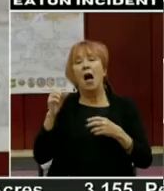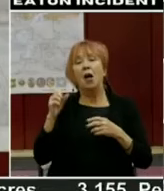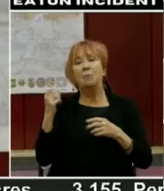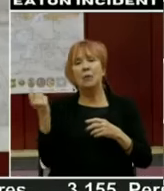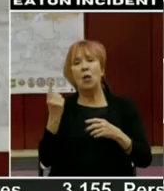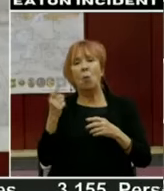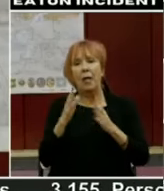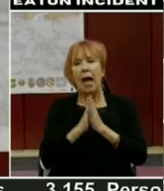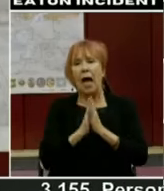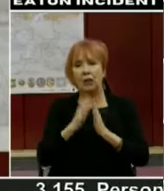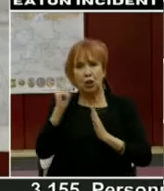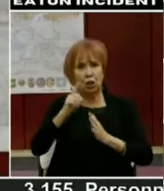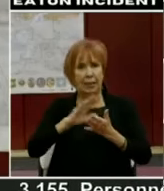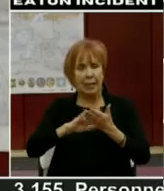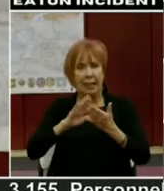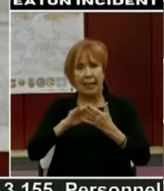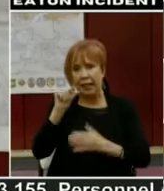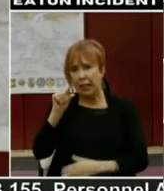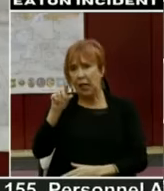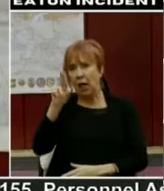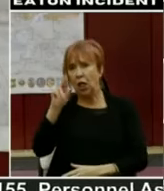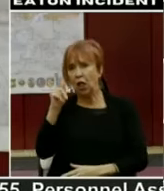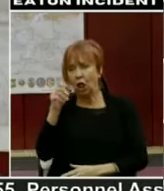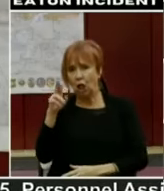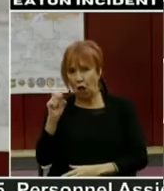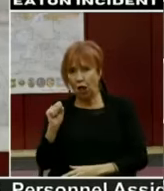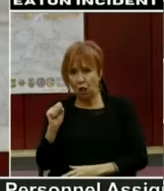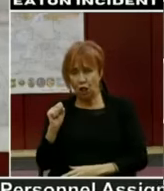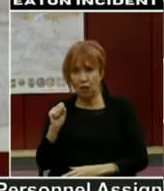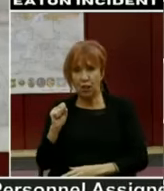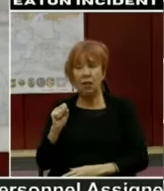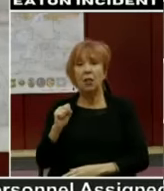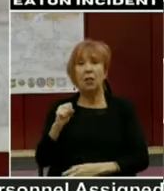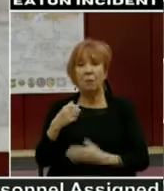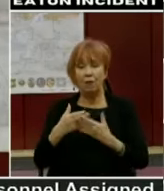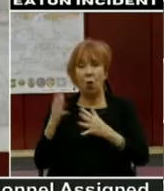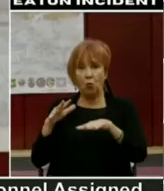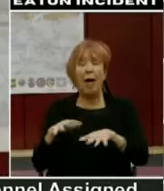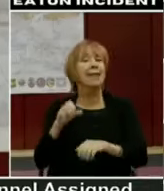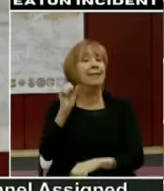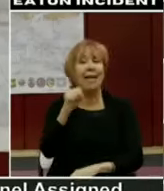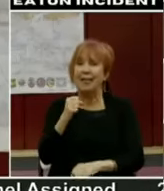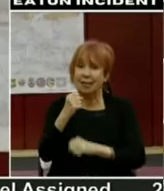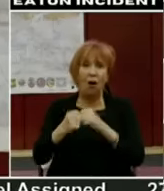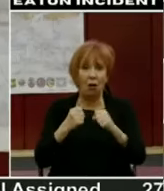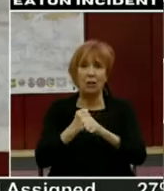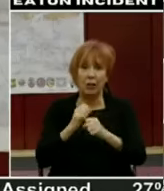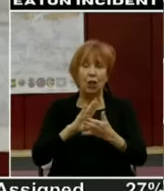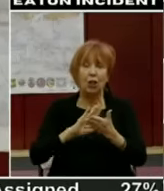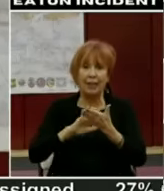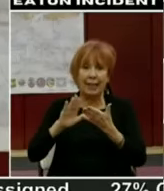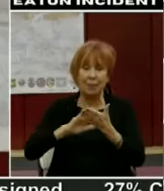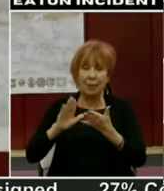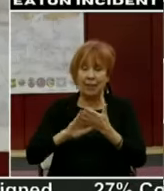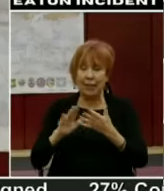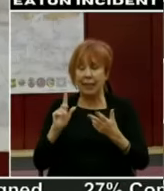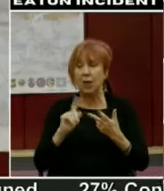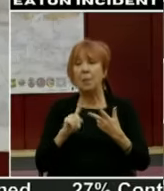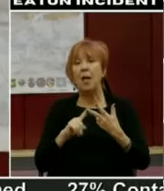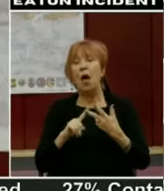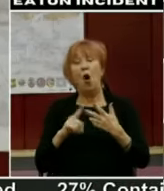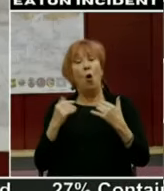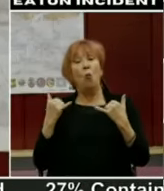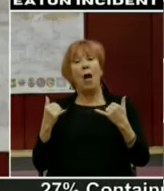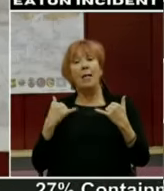year-round. Please provide status of the general wind debris cleanup in the streets. The streets are currently being cleared of